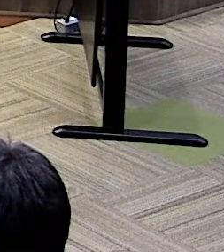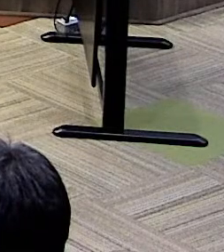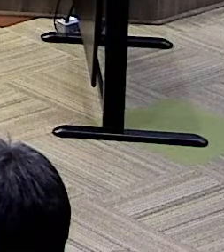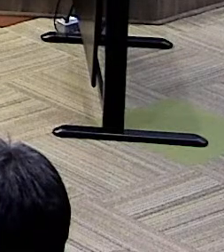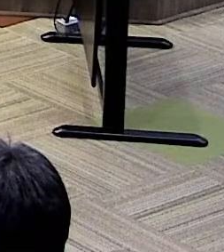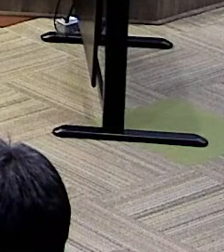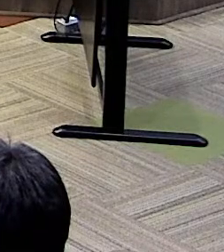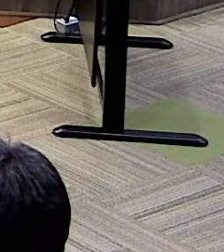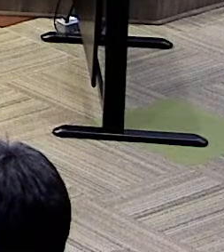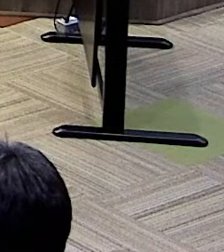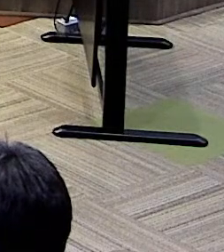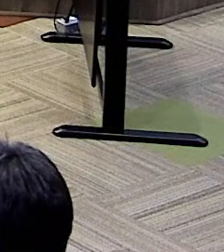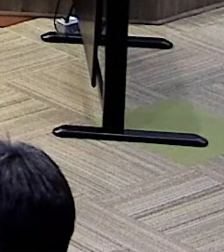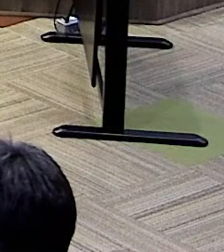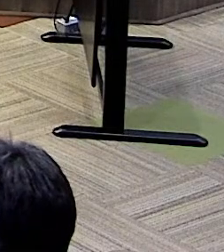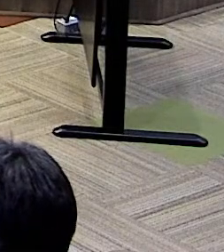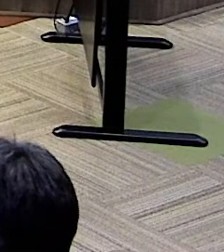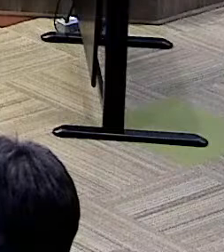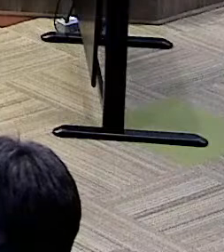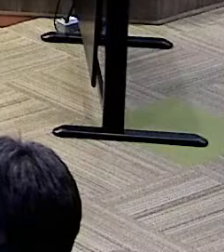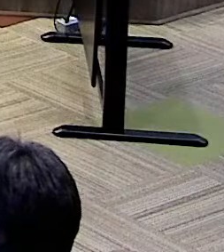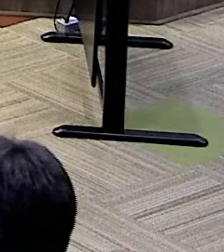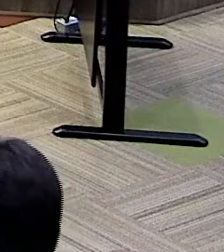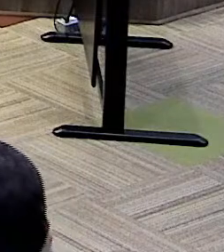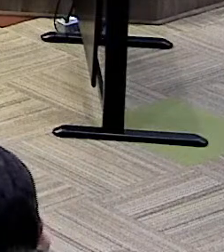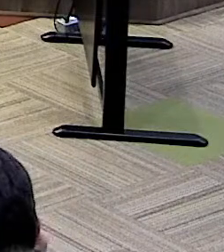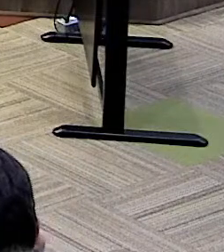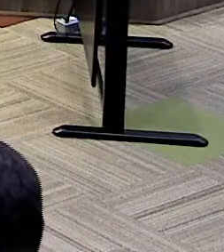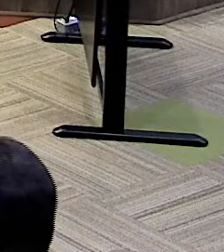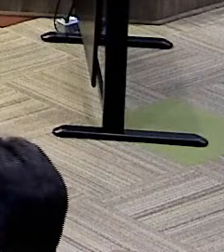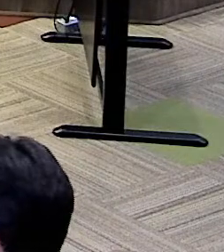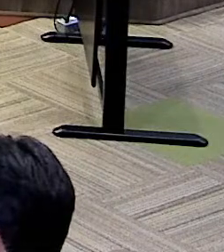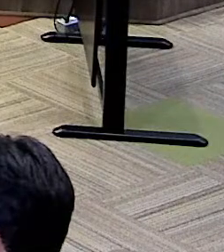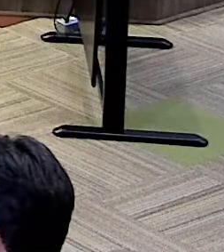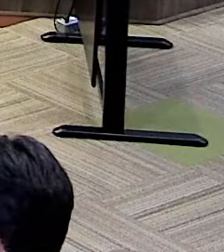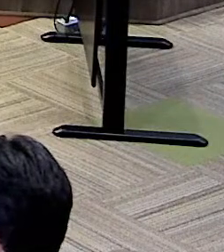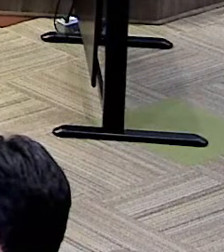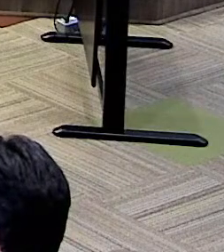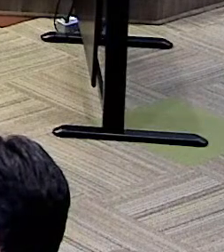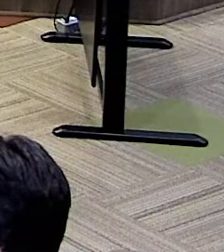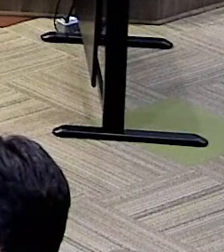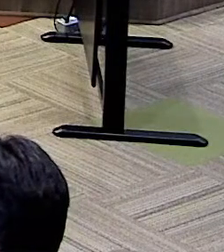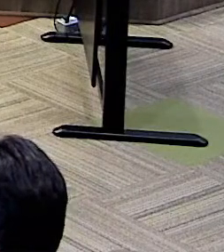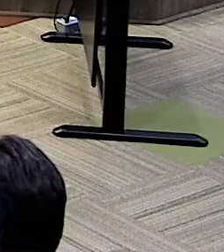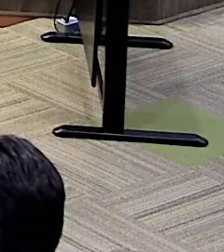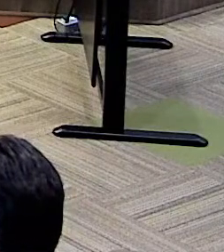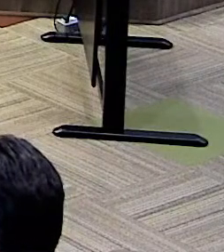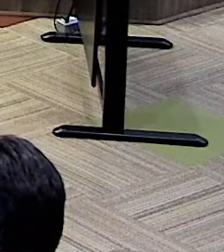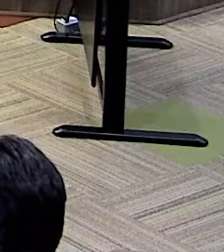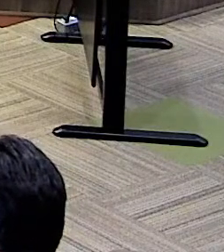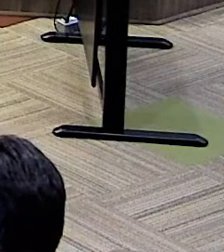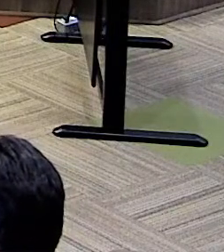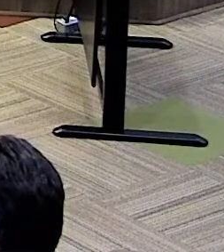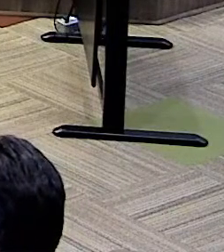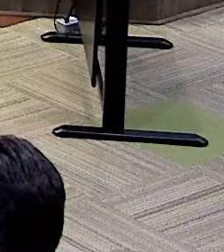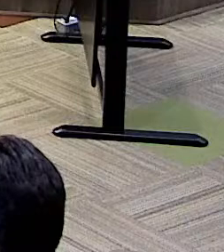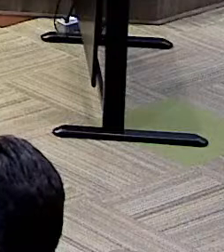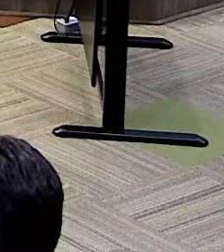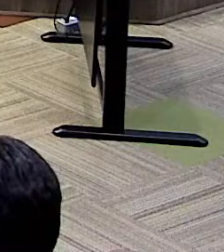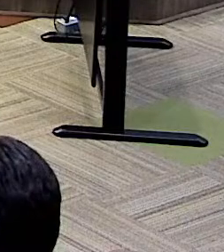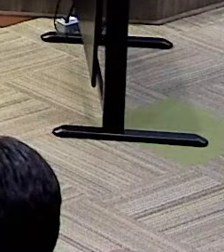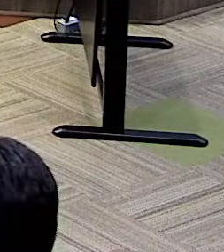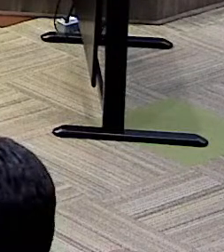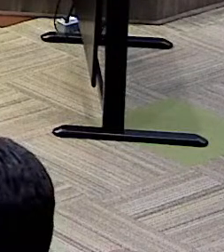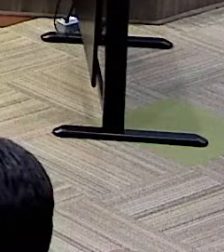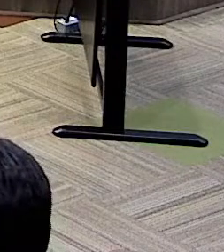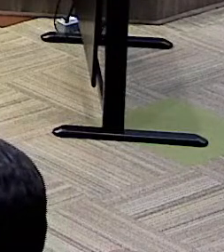there should be an update that can come to council relatively soon, if I'm not mistaken, in terms of we had to do some next steps,